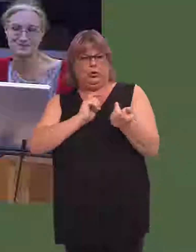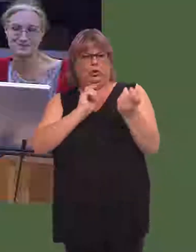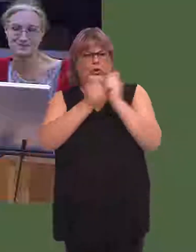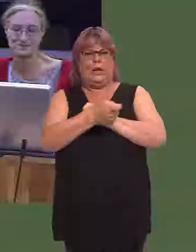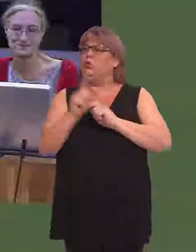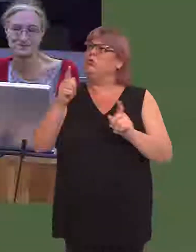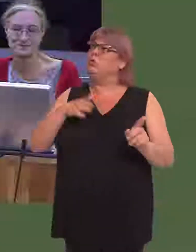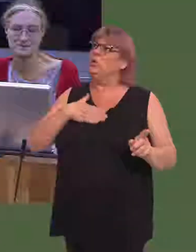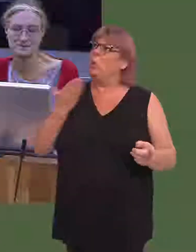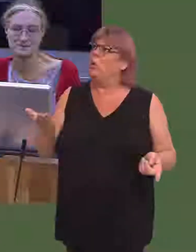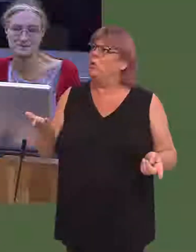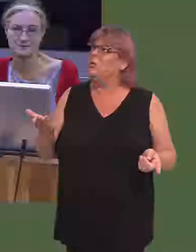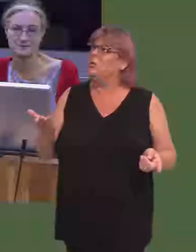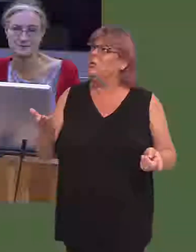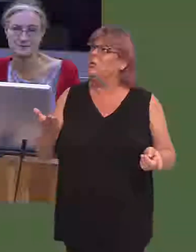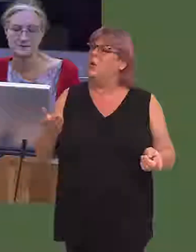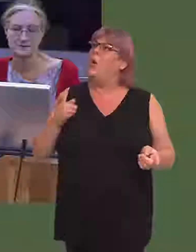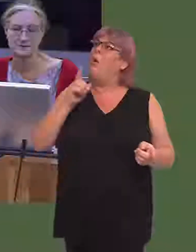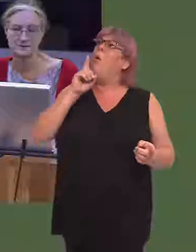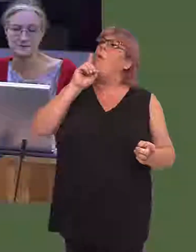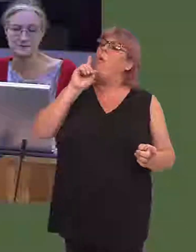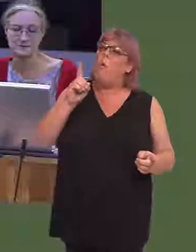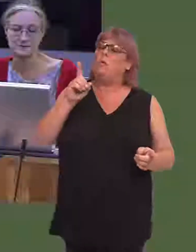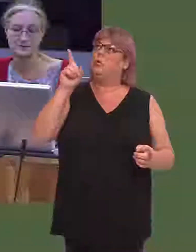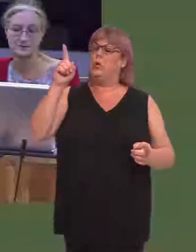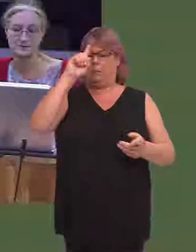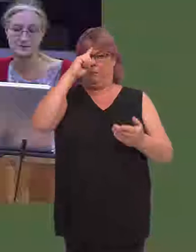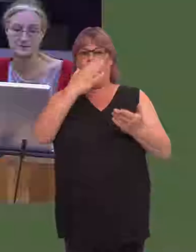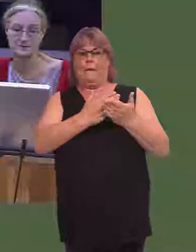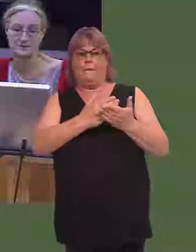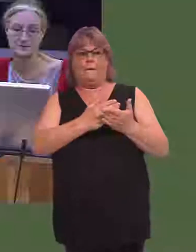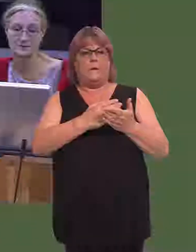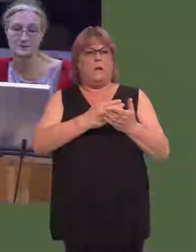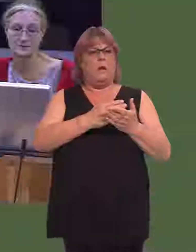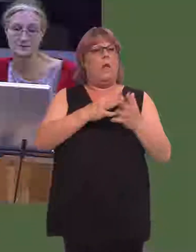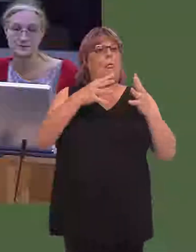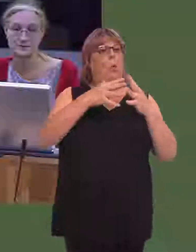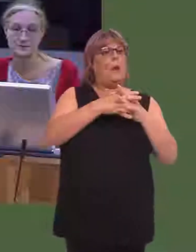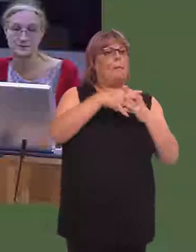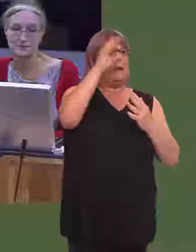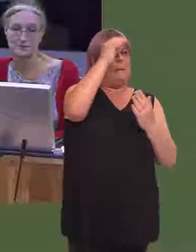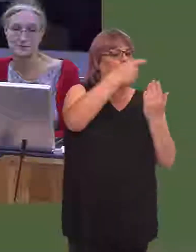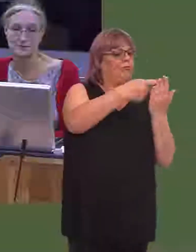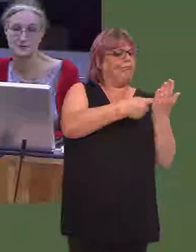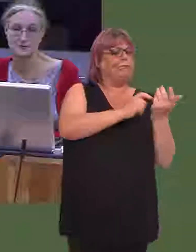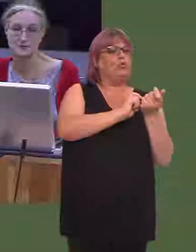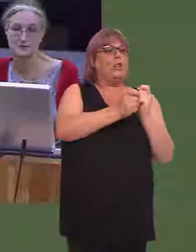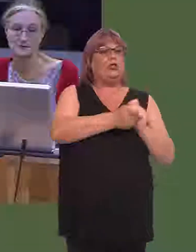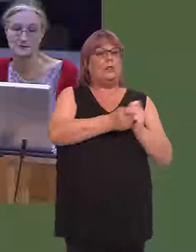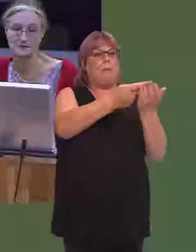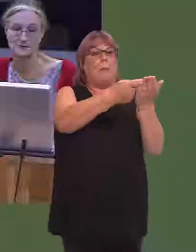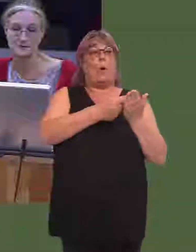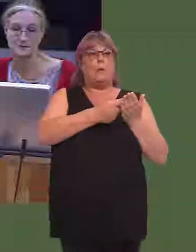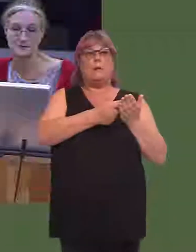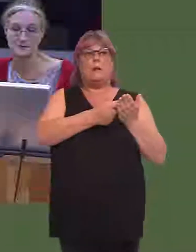to drive forward change in Wales public services, or do you truly believe that the changes proposed by the Williams